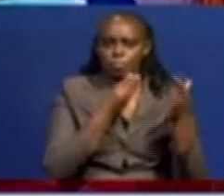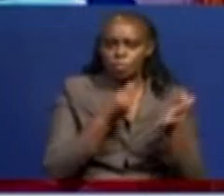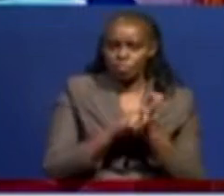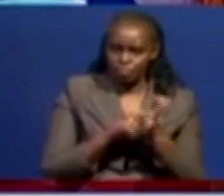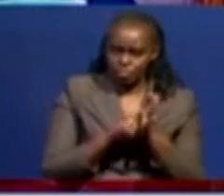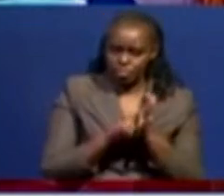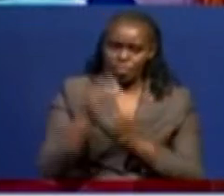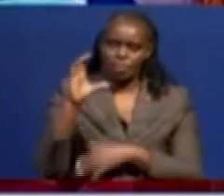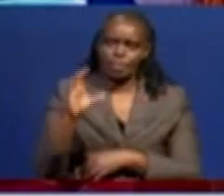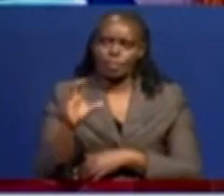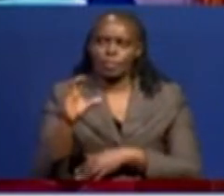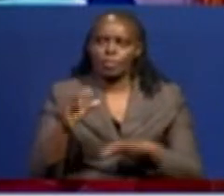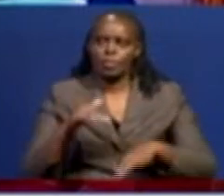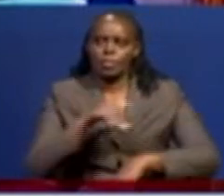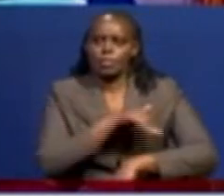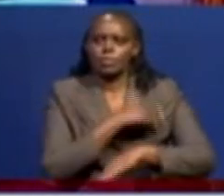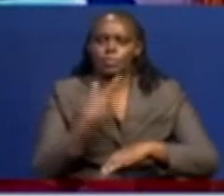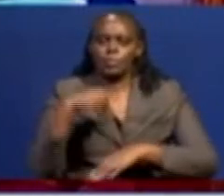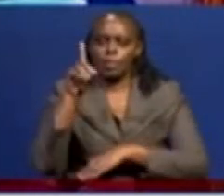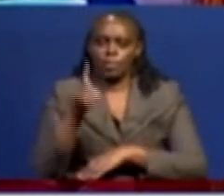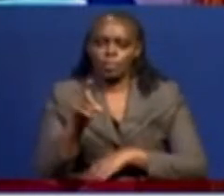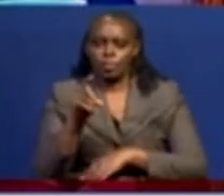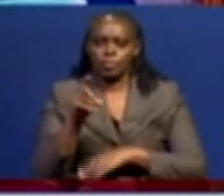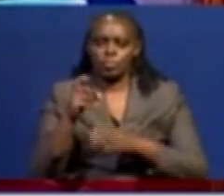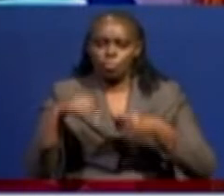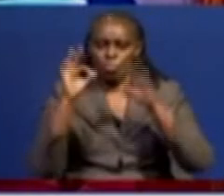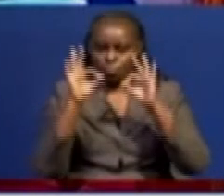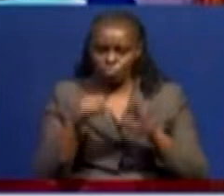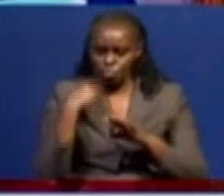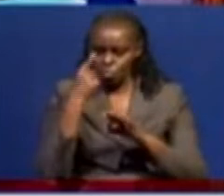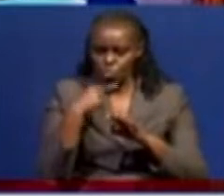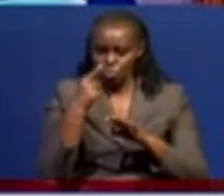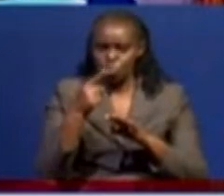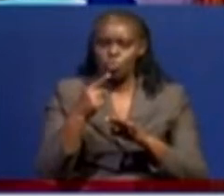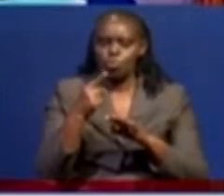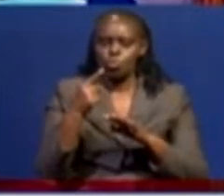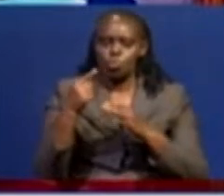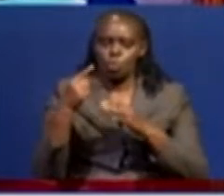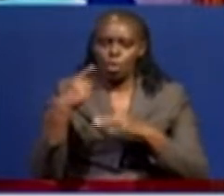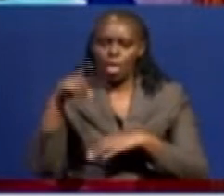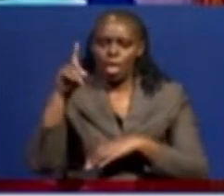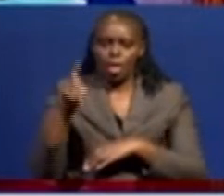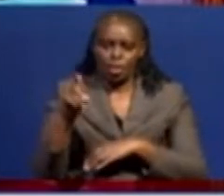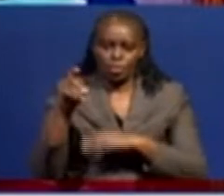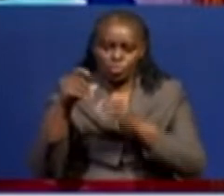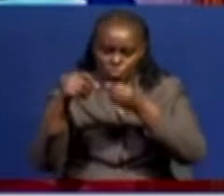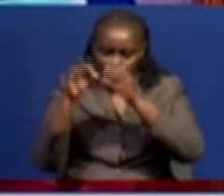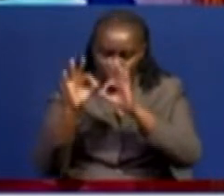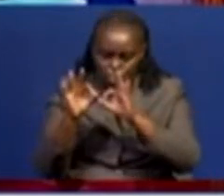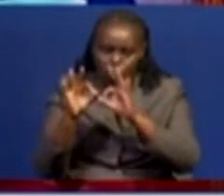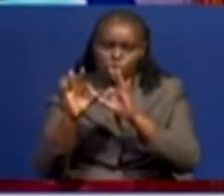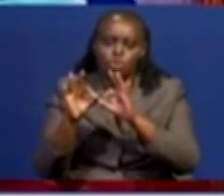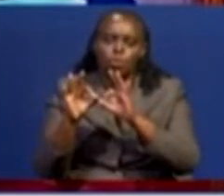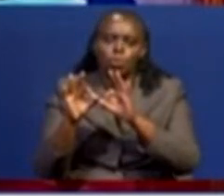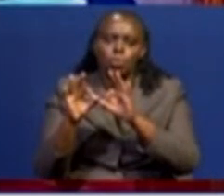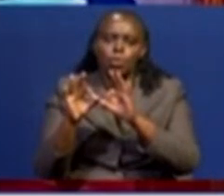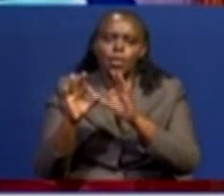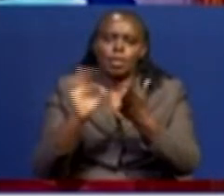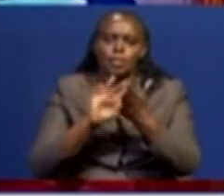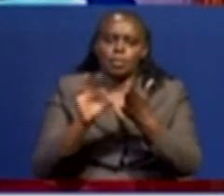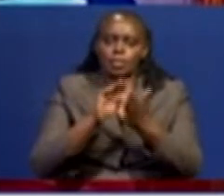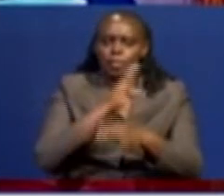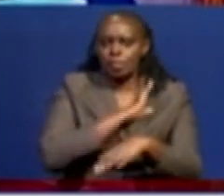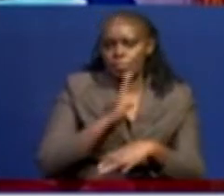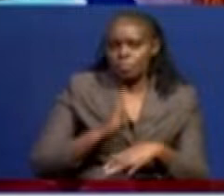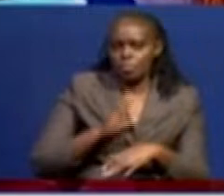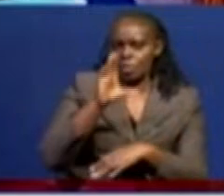being responsible for finance. C, the chief executive officer who shall be an ex-officio member and the secretary to the